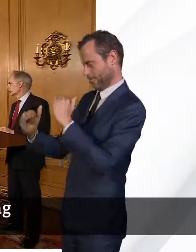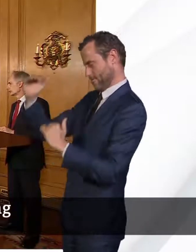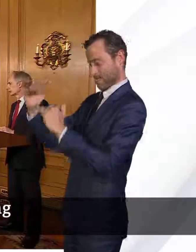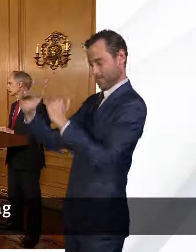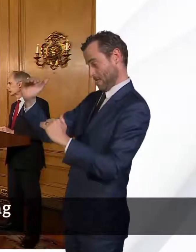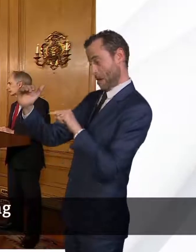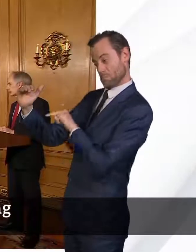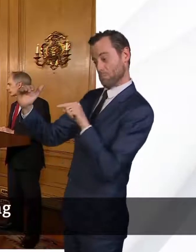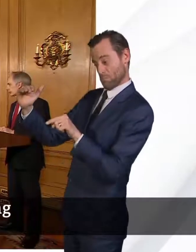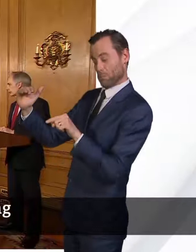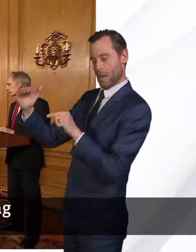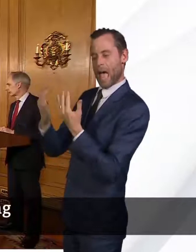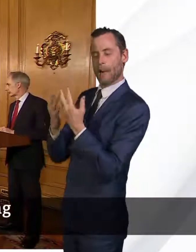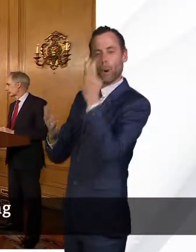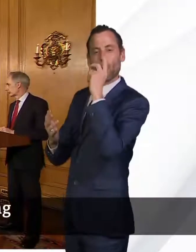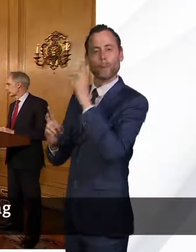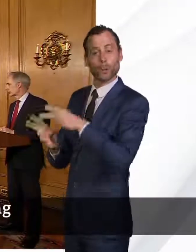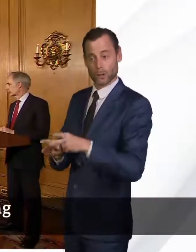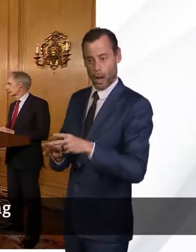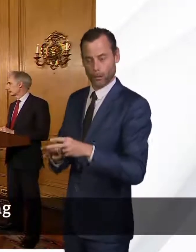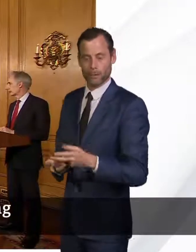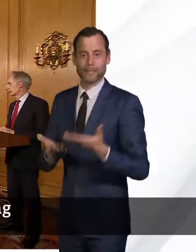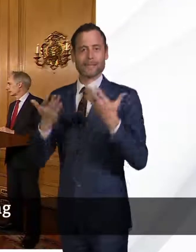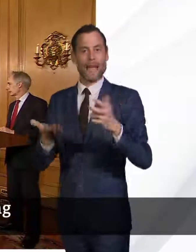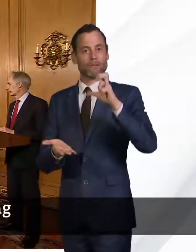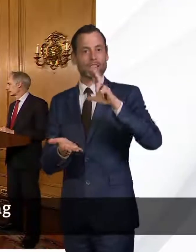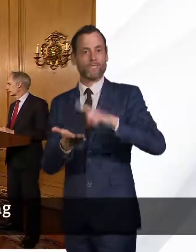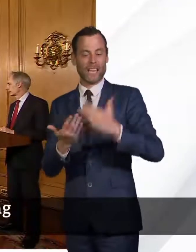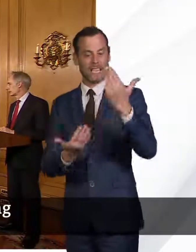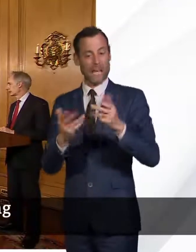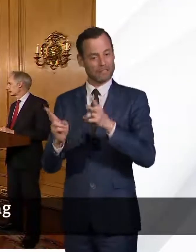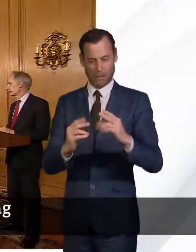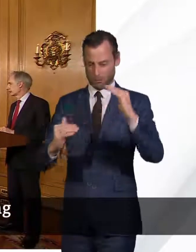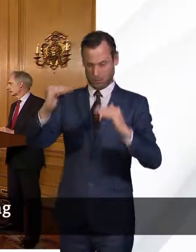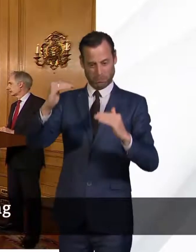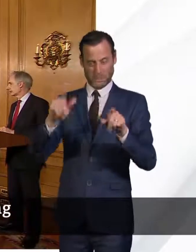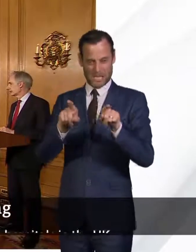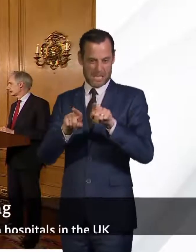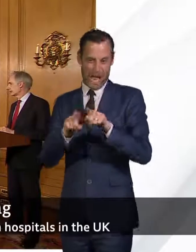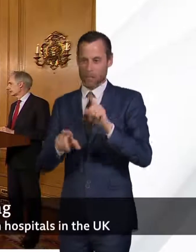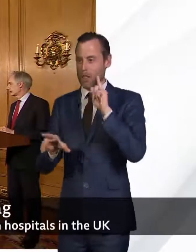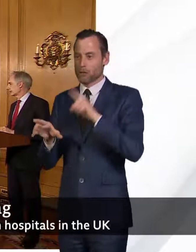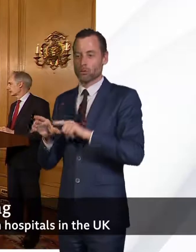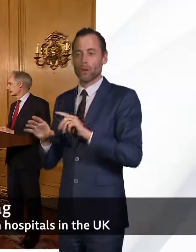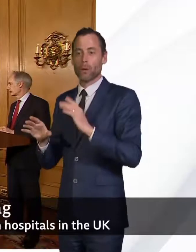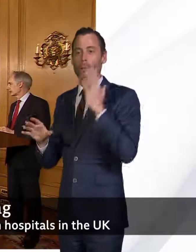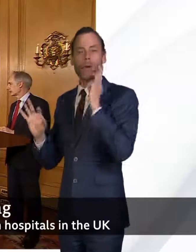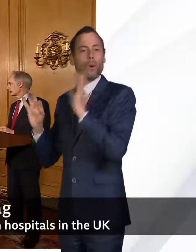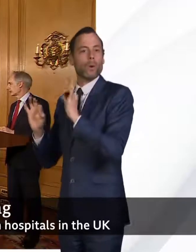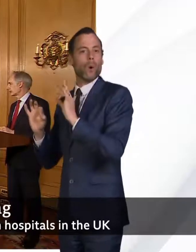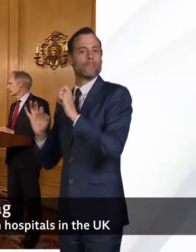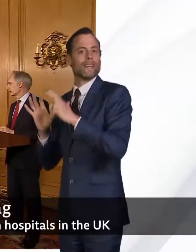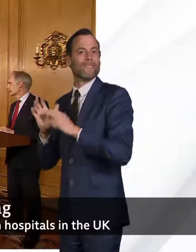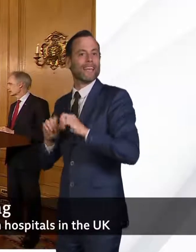been published so far, the number of deaths from coronavirus in